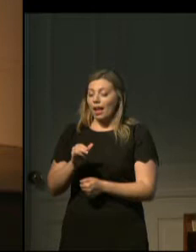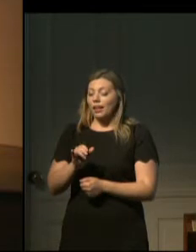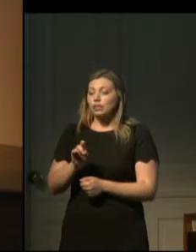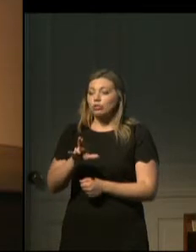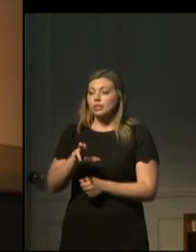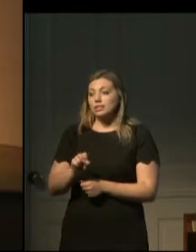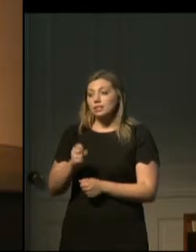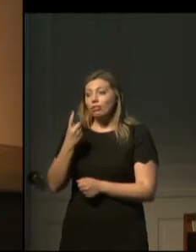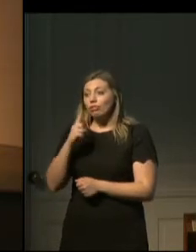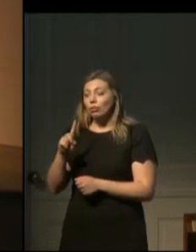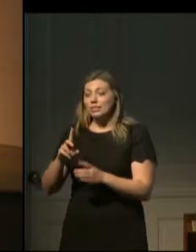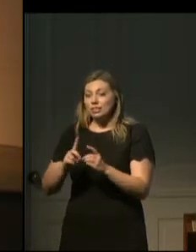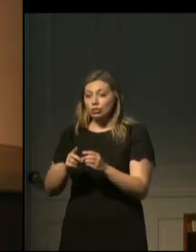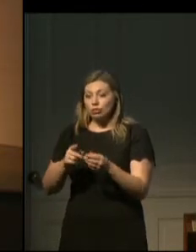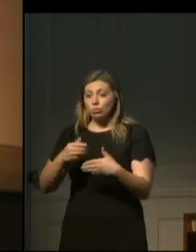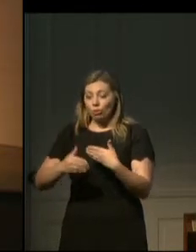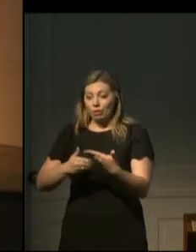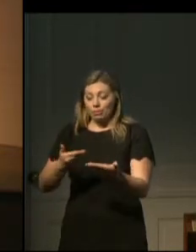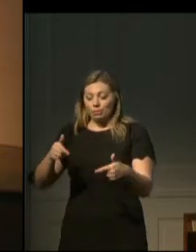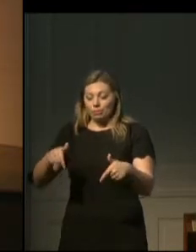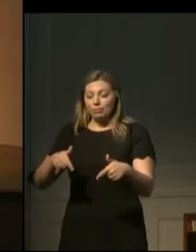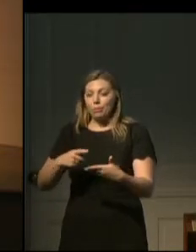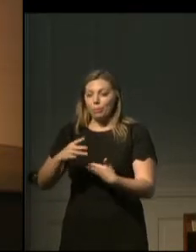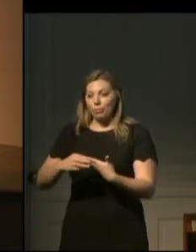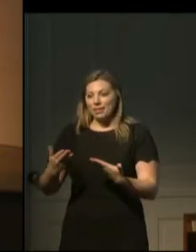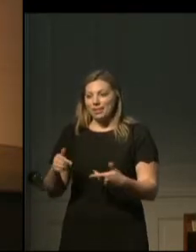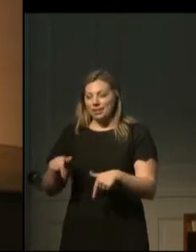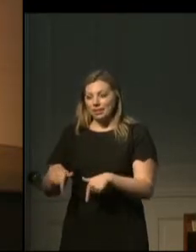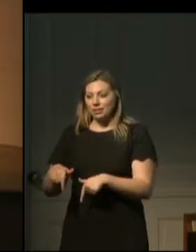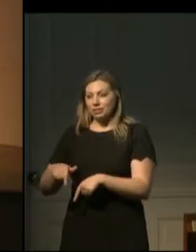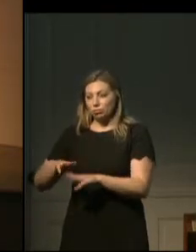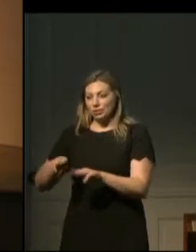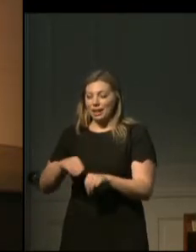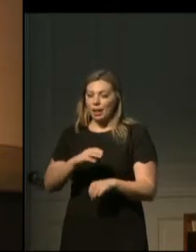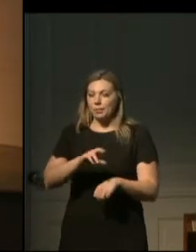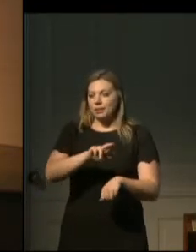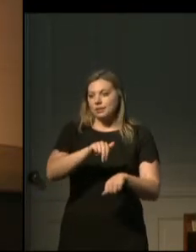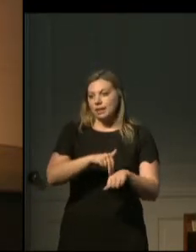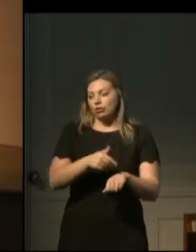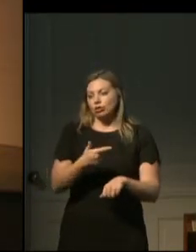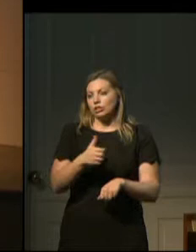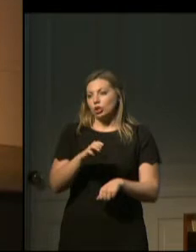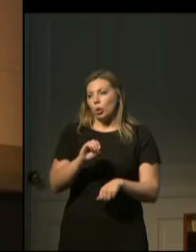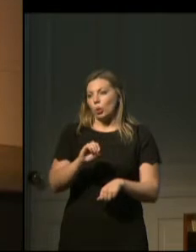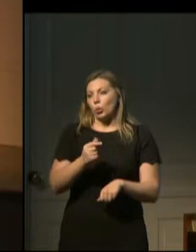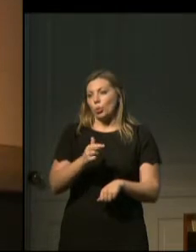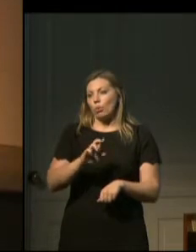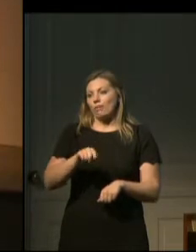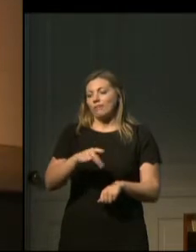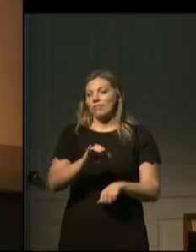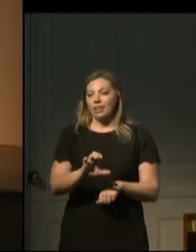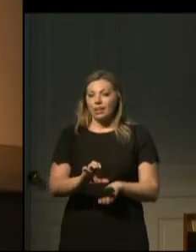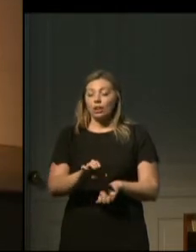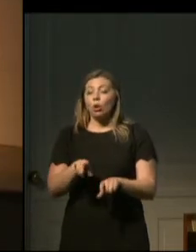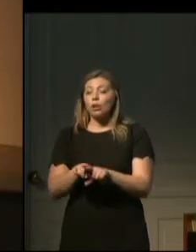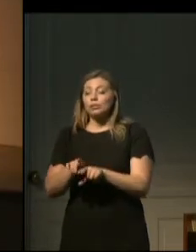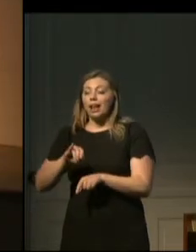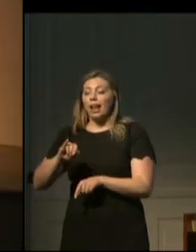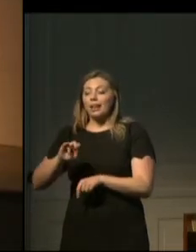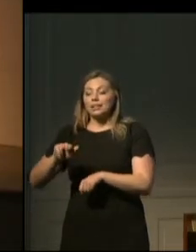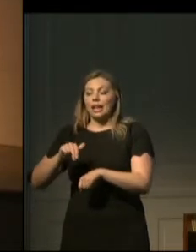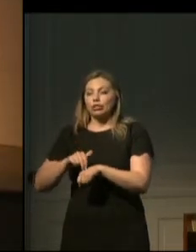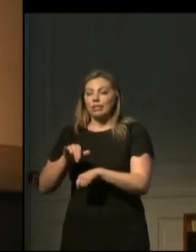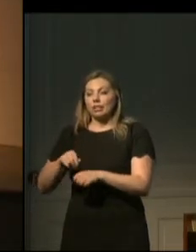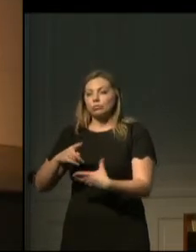with the digitization program here at the Smithsonian and with National Geographic, and also through iNaturalist, which is a program through